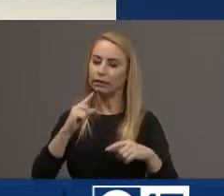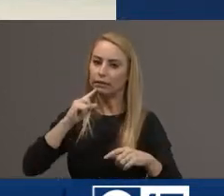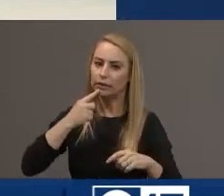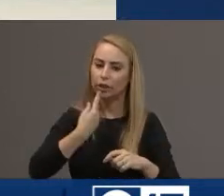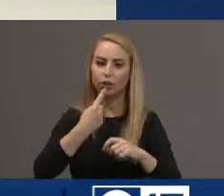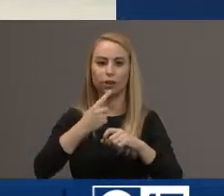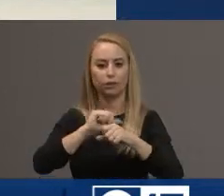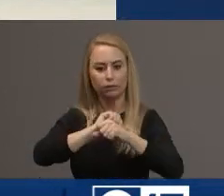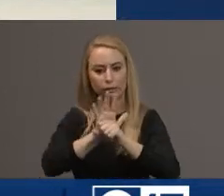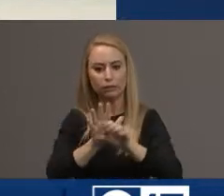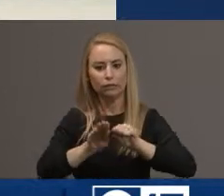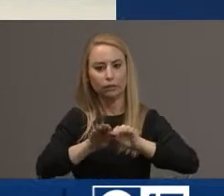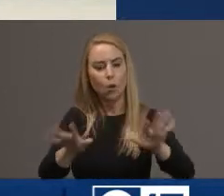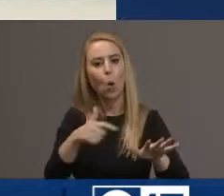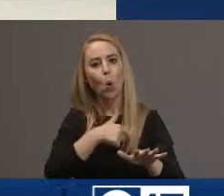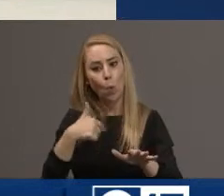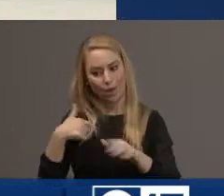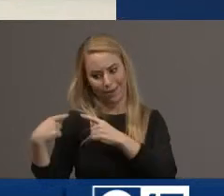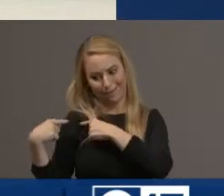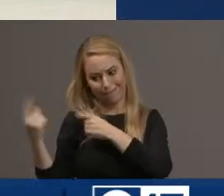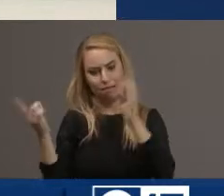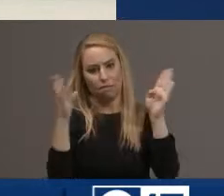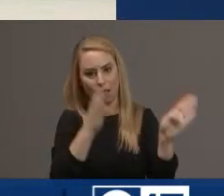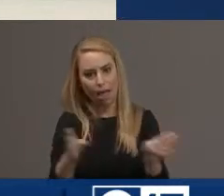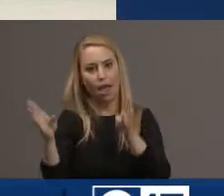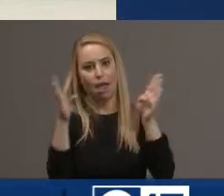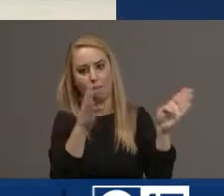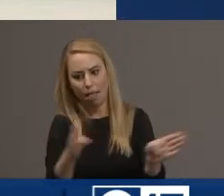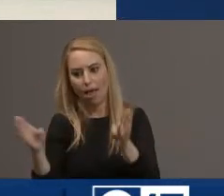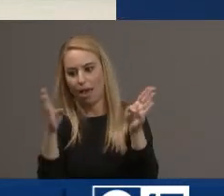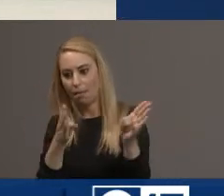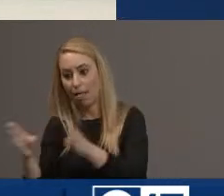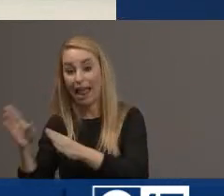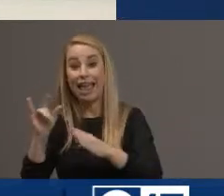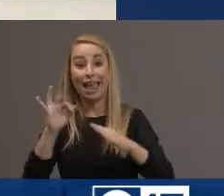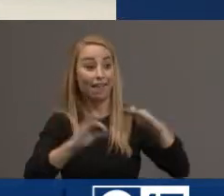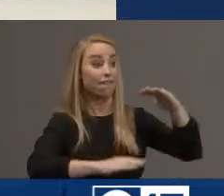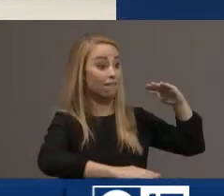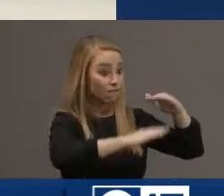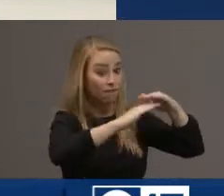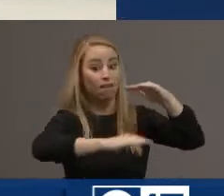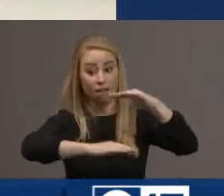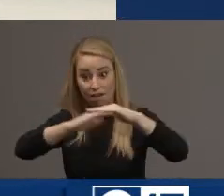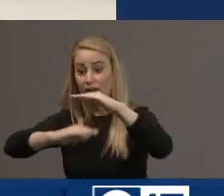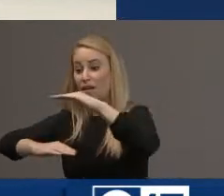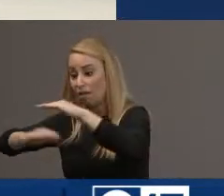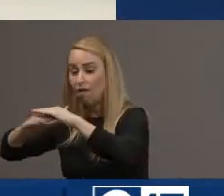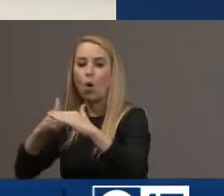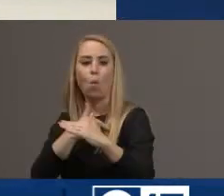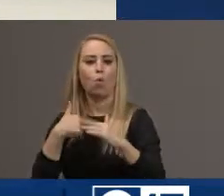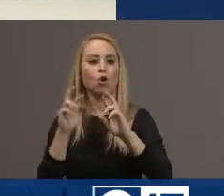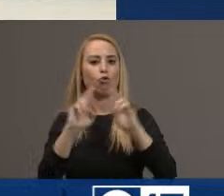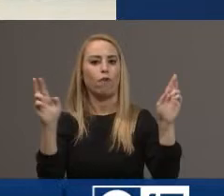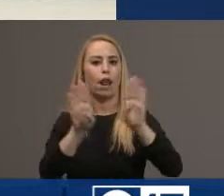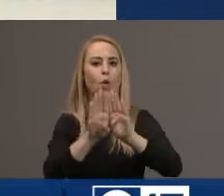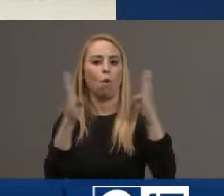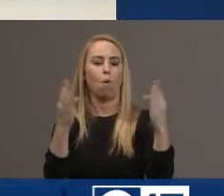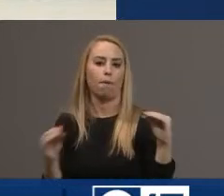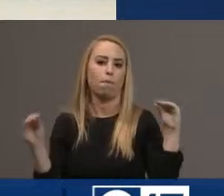a worst-case scenario. If it comes our way, we're prepared for it. Dr. Chris, do you have anything to